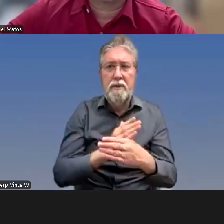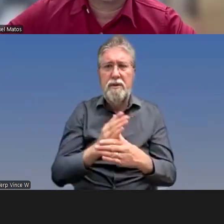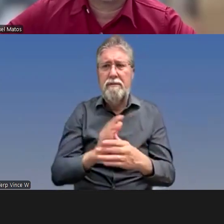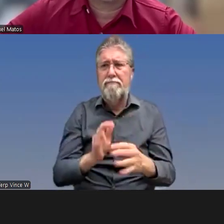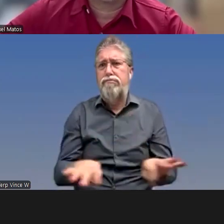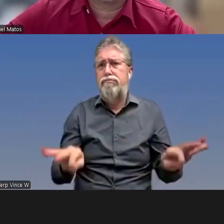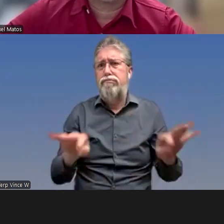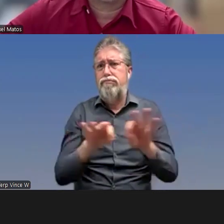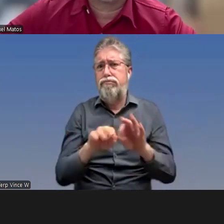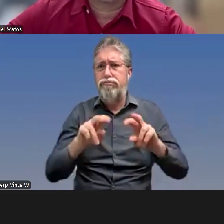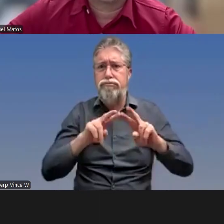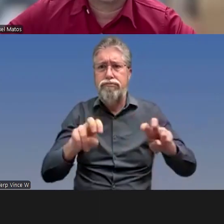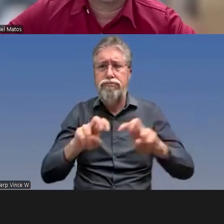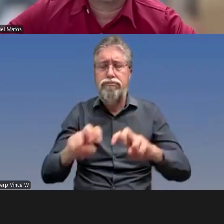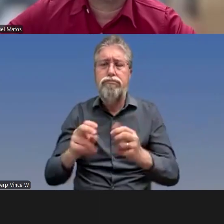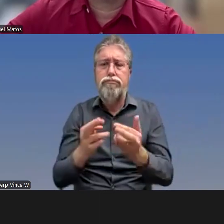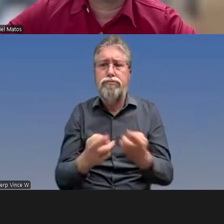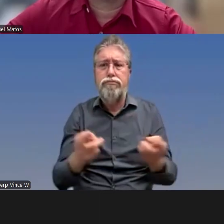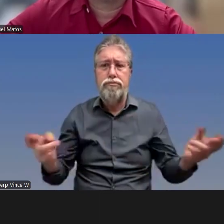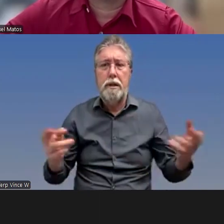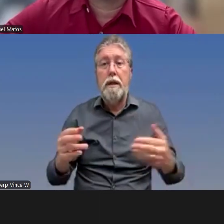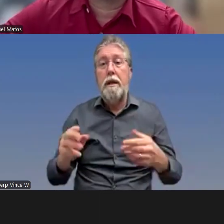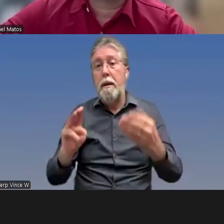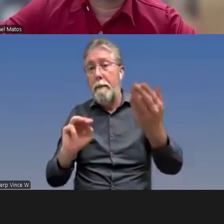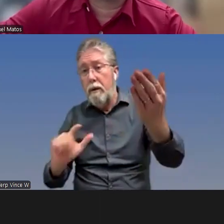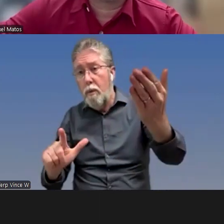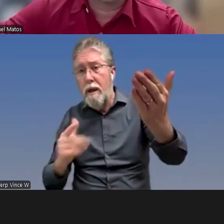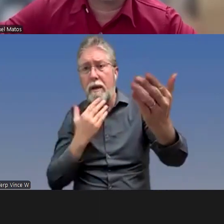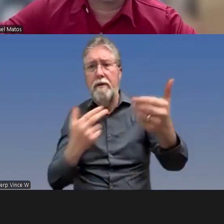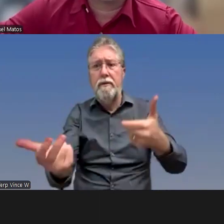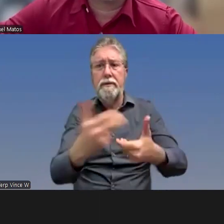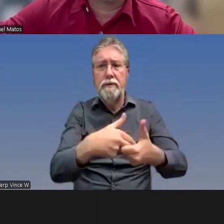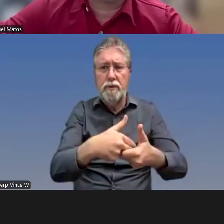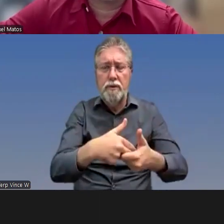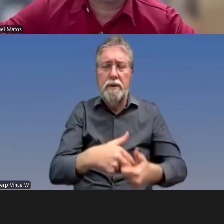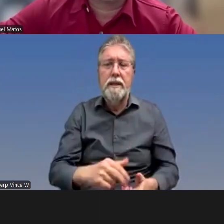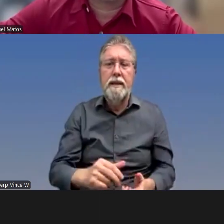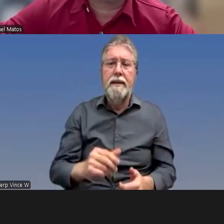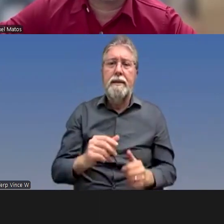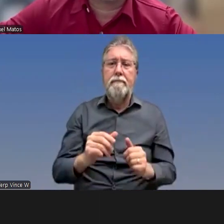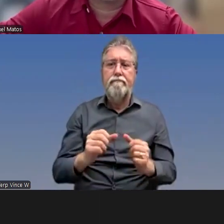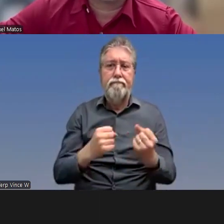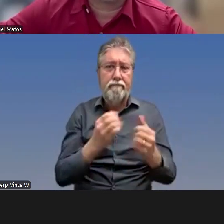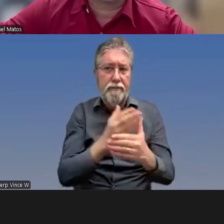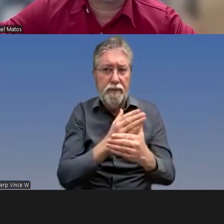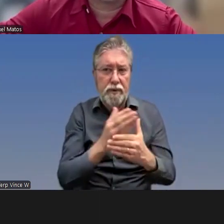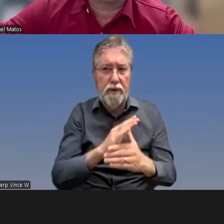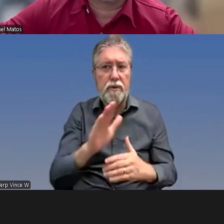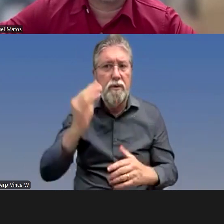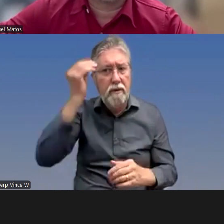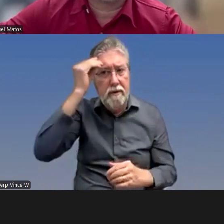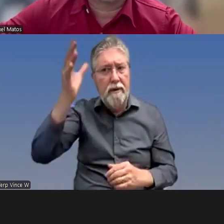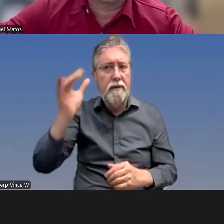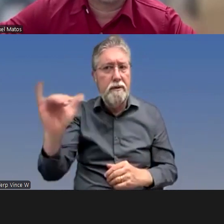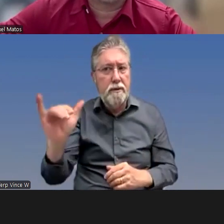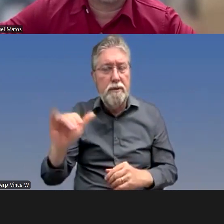resource with us. Thank you to Manuel for being present and being able to share his knowledge as well on the